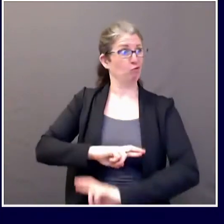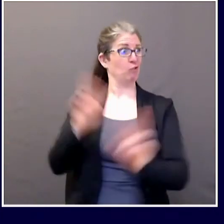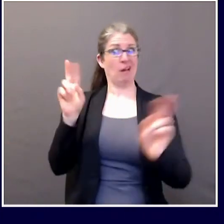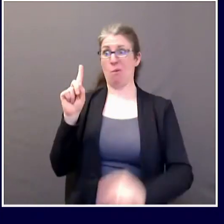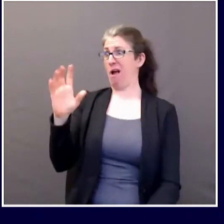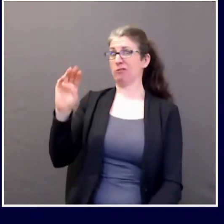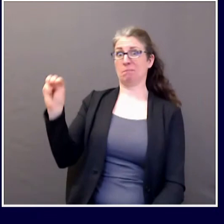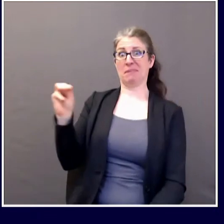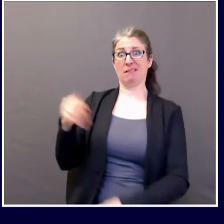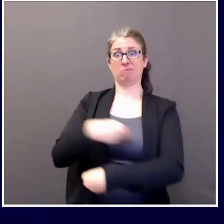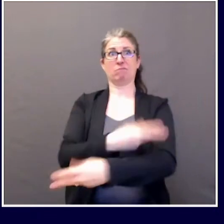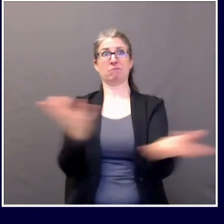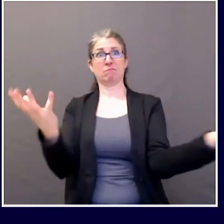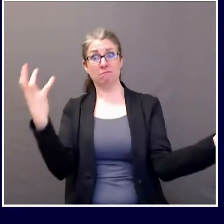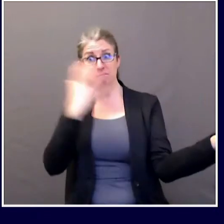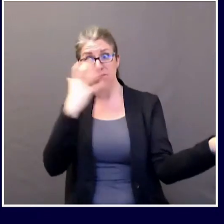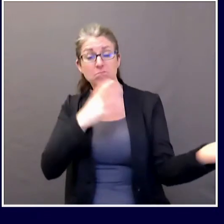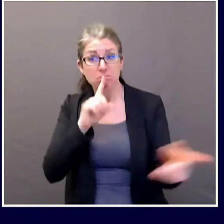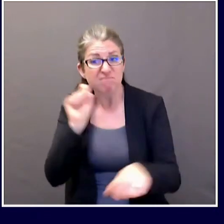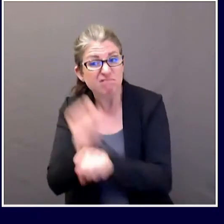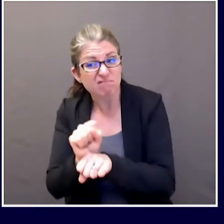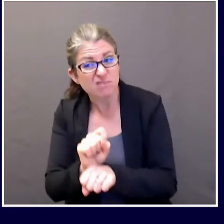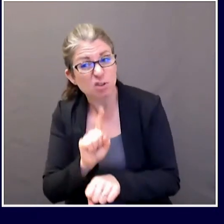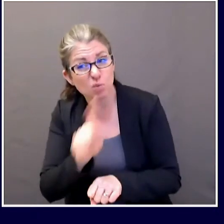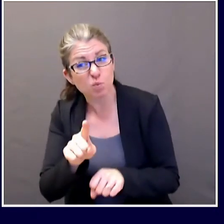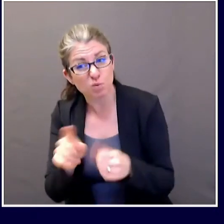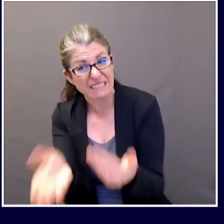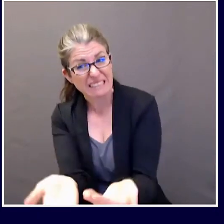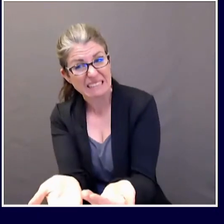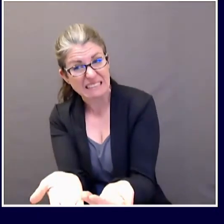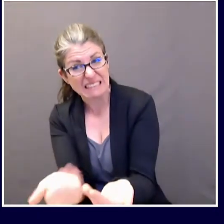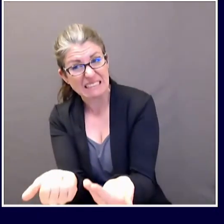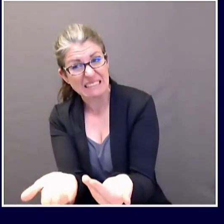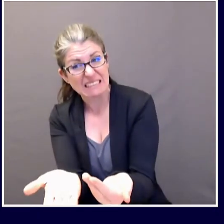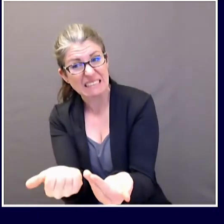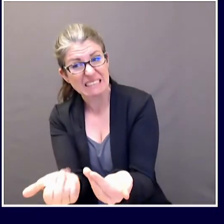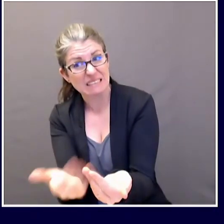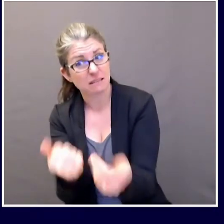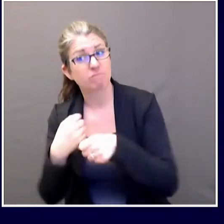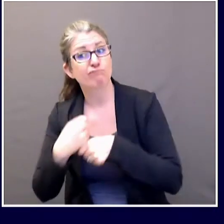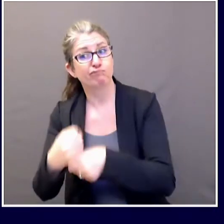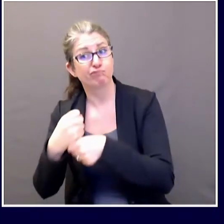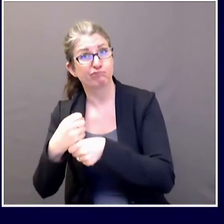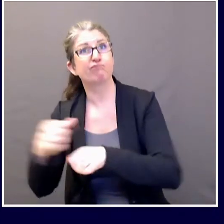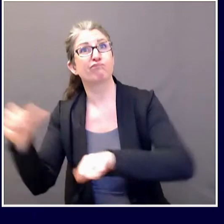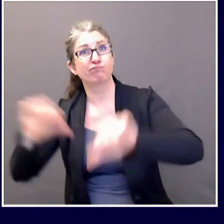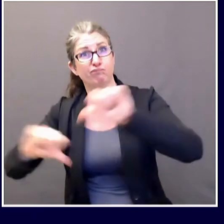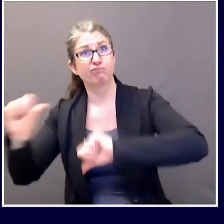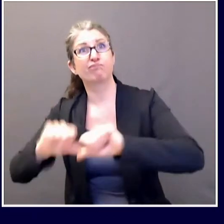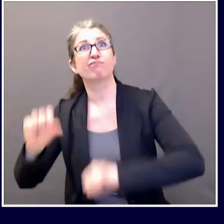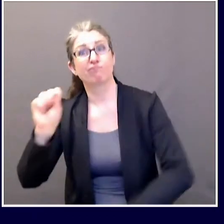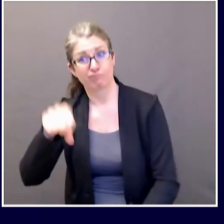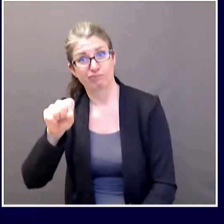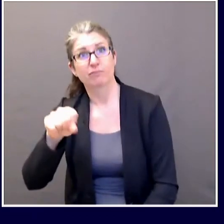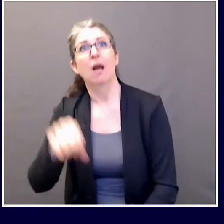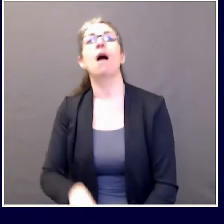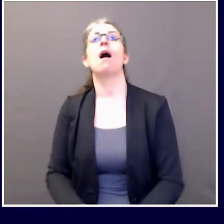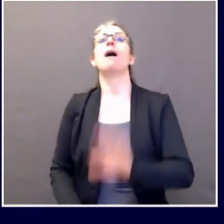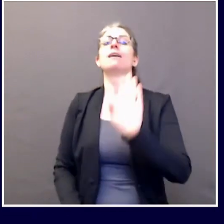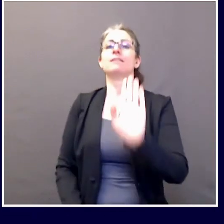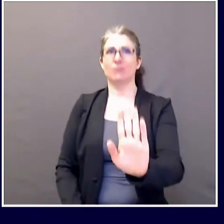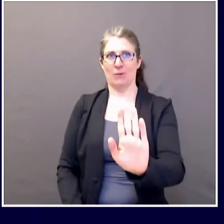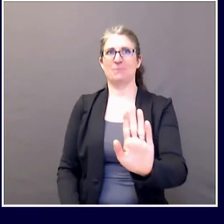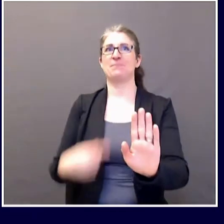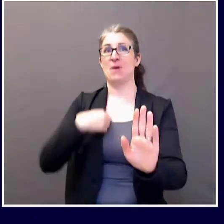what I want to talk about today. What I want to talk about today is the question that's come into us the most, which is